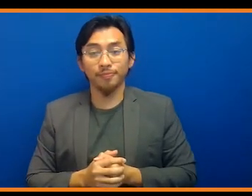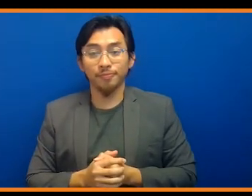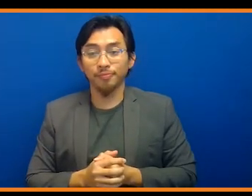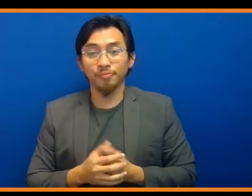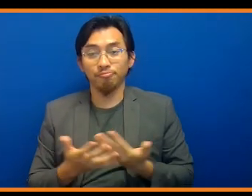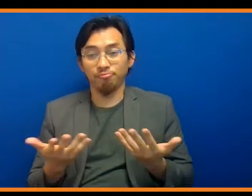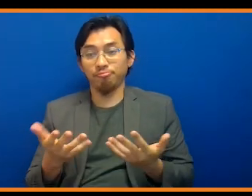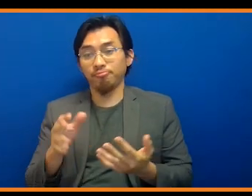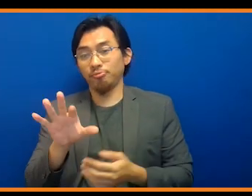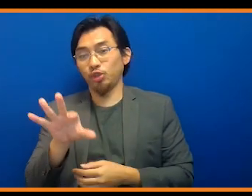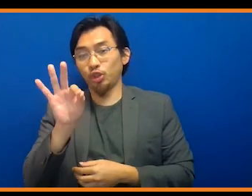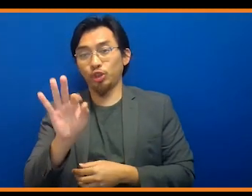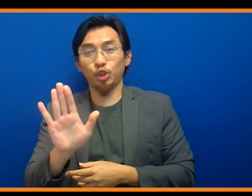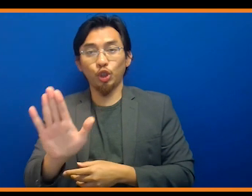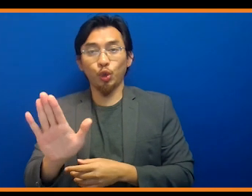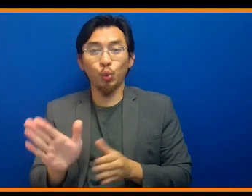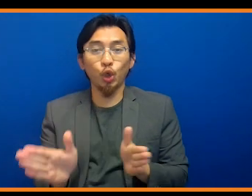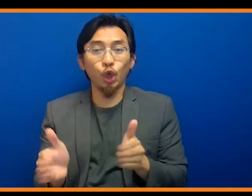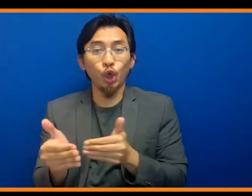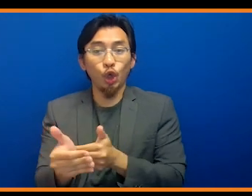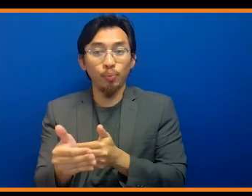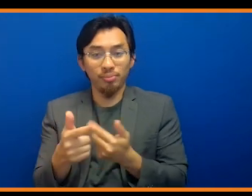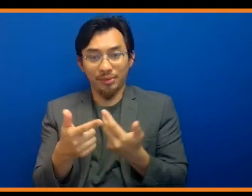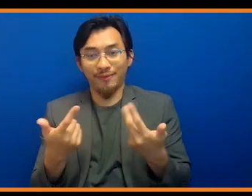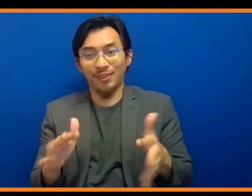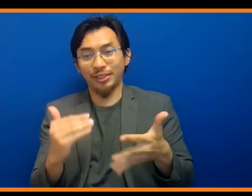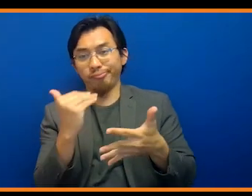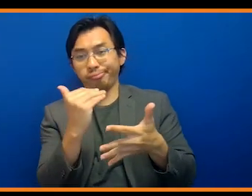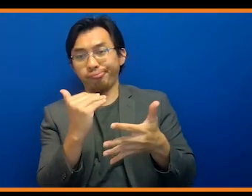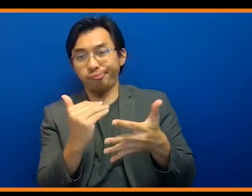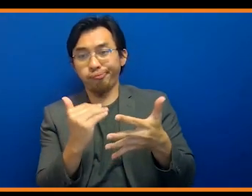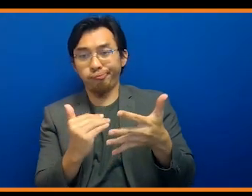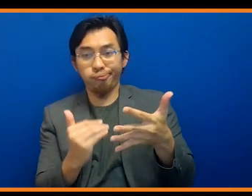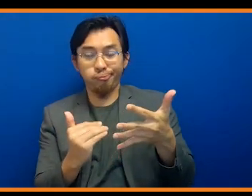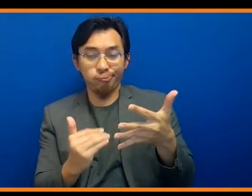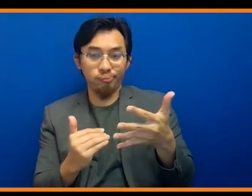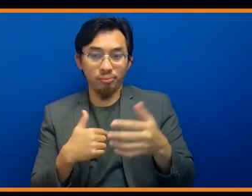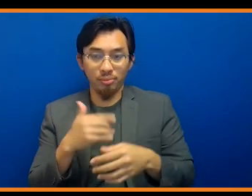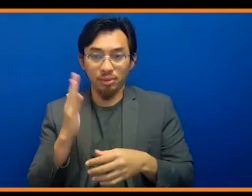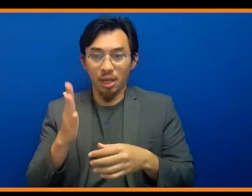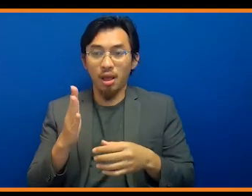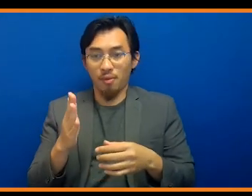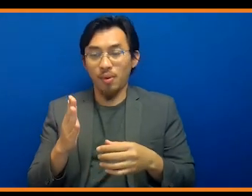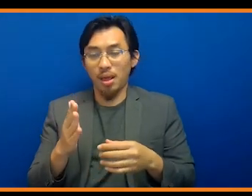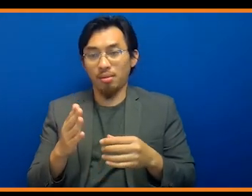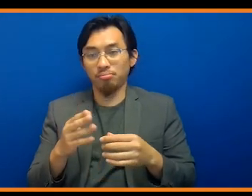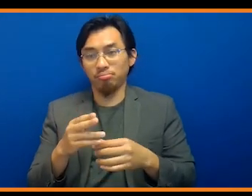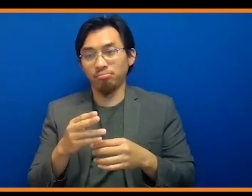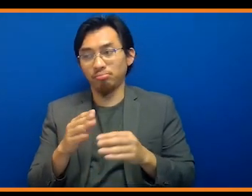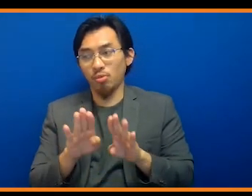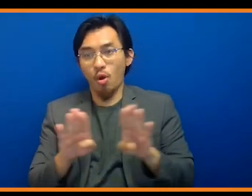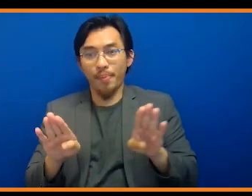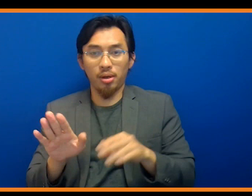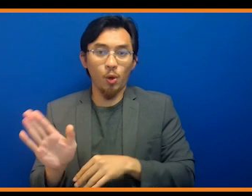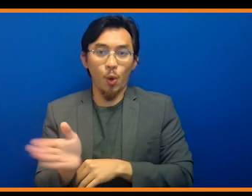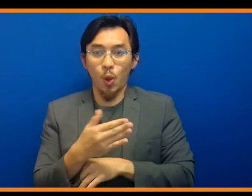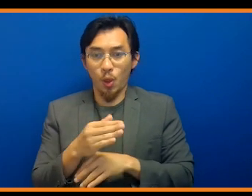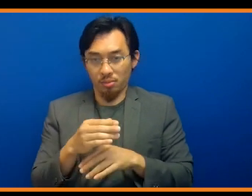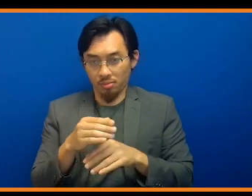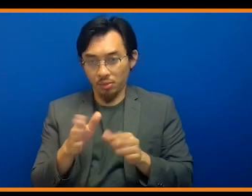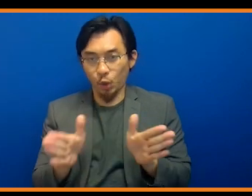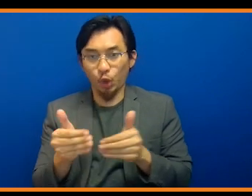choose your room. The room is already available. I will open all room. Yeah, now the room